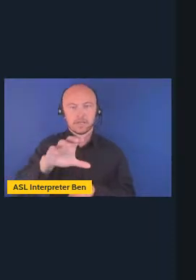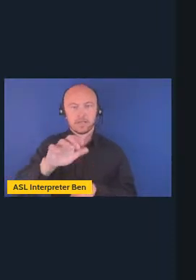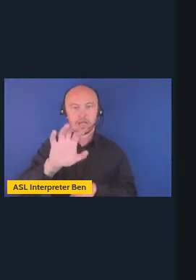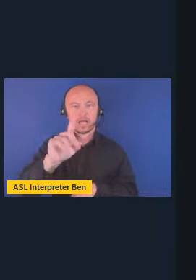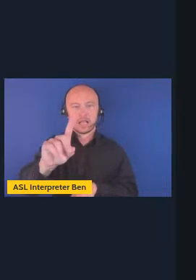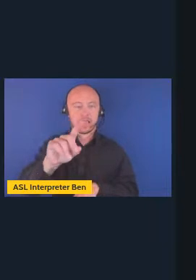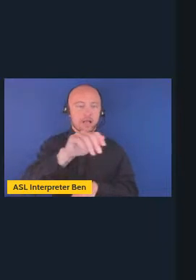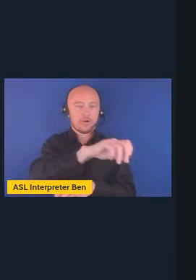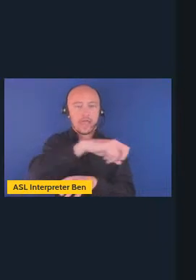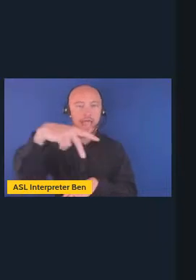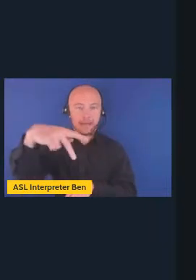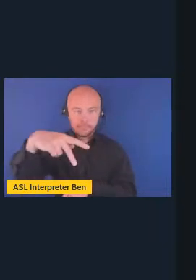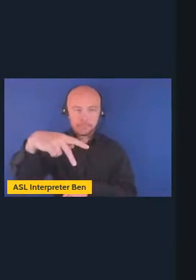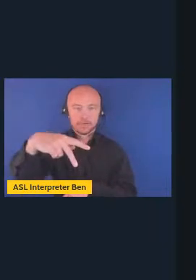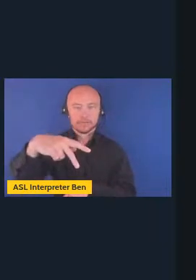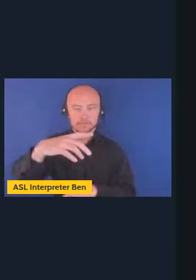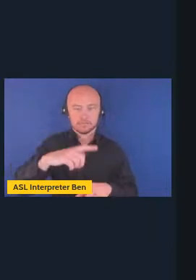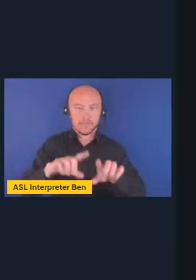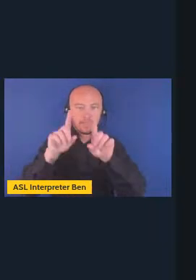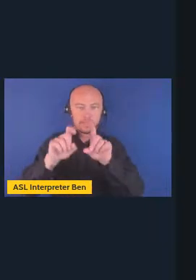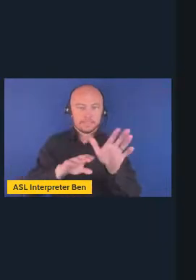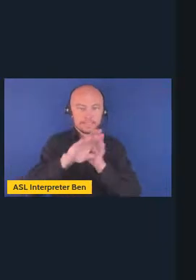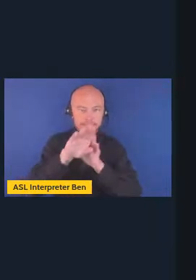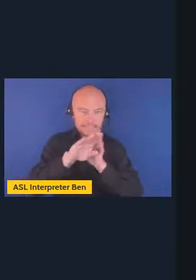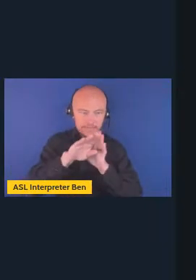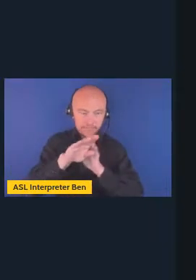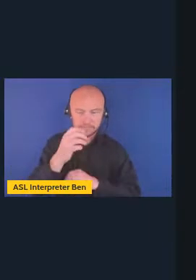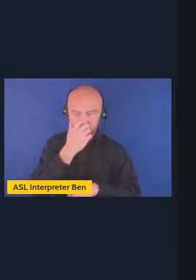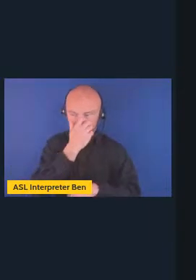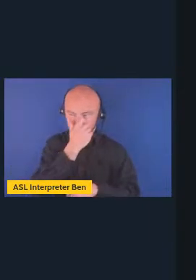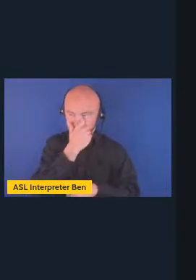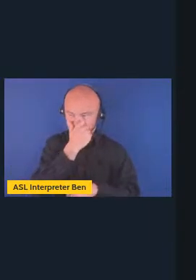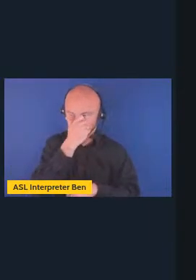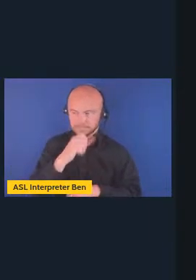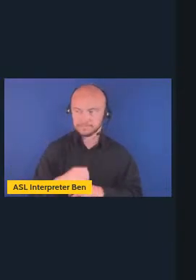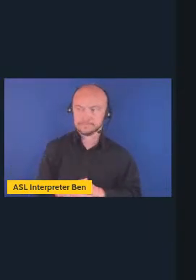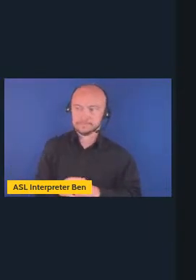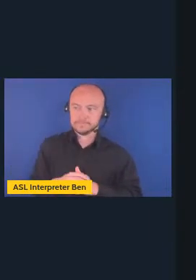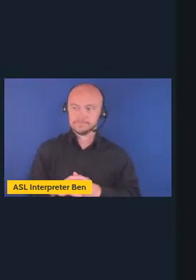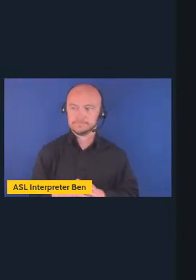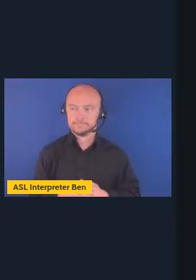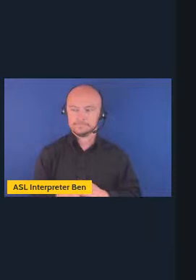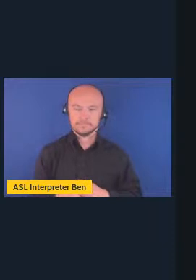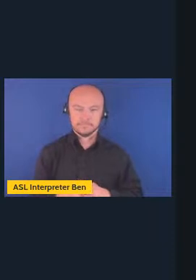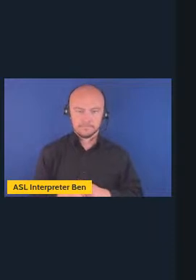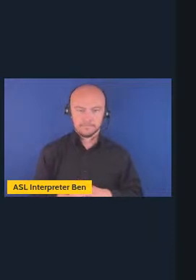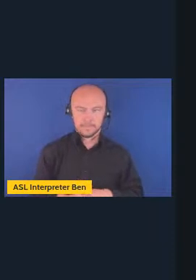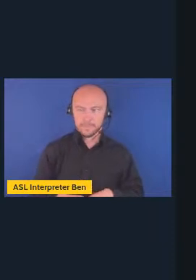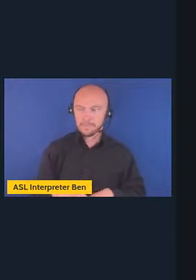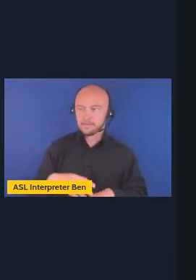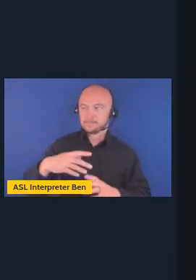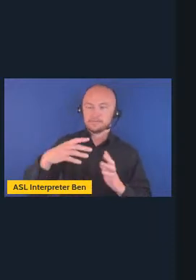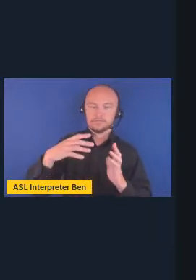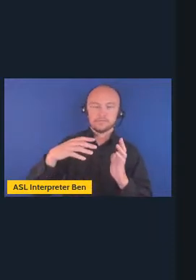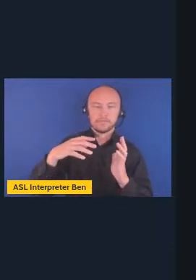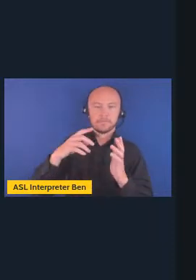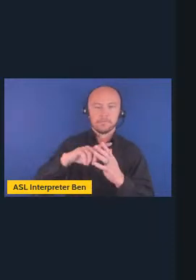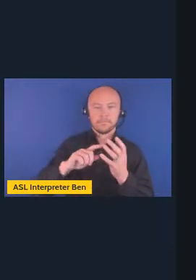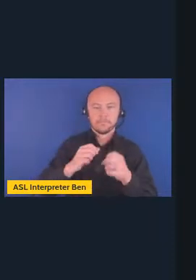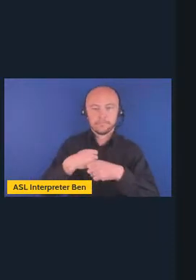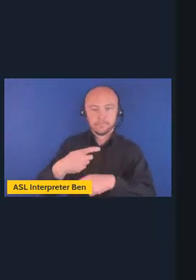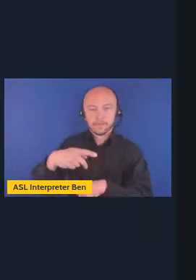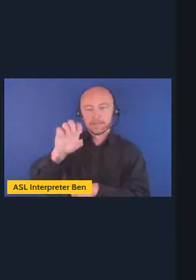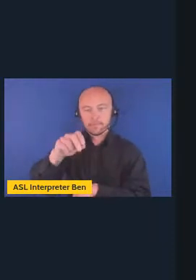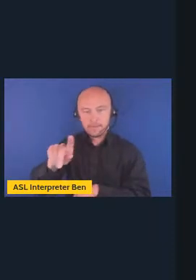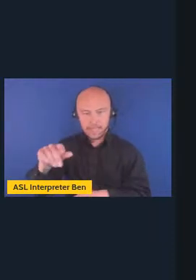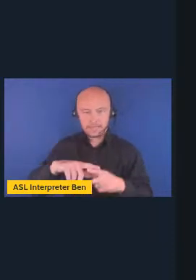application. And I'm going to do this test-driven developments first. So writing the tests, seeing them fail, making them pass, and then writing more